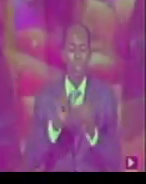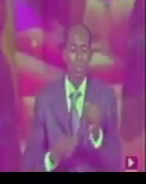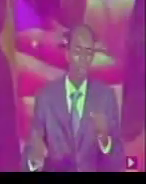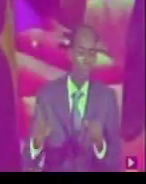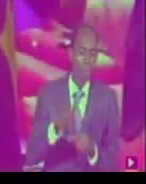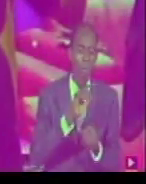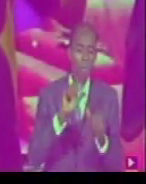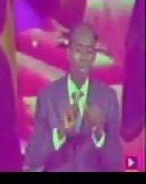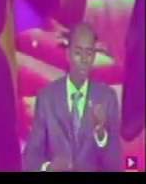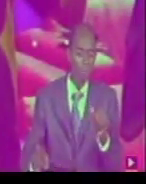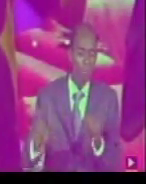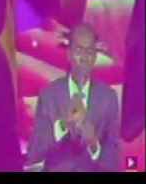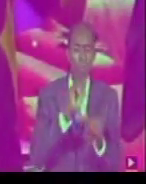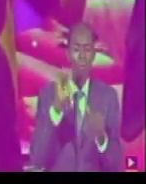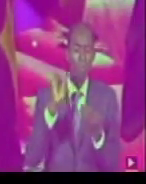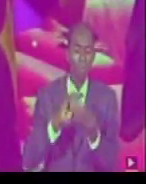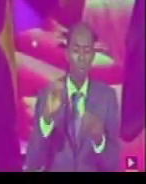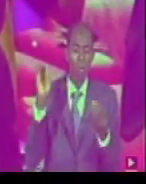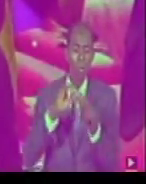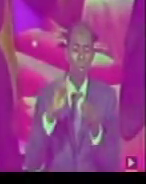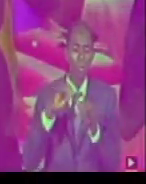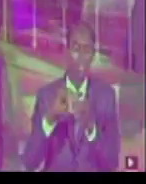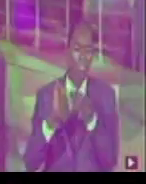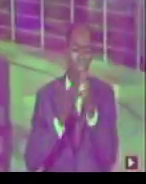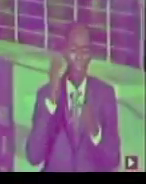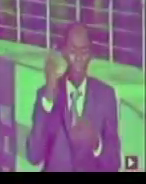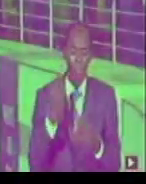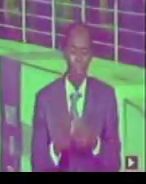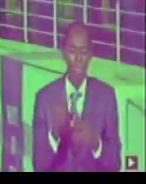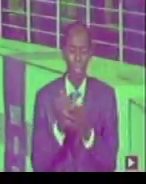everyone, everyone more in Jesus' name.